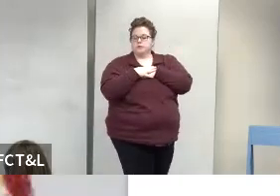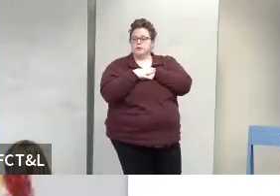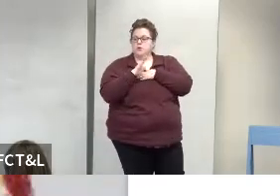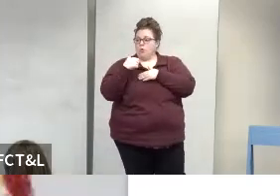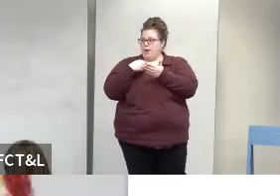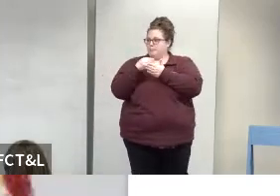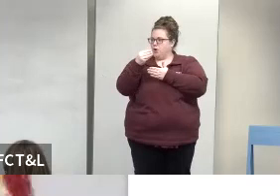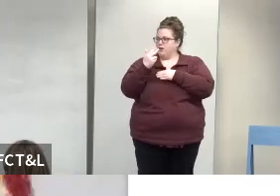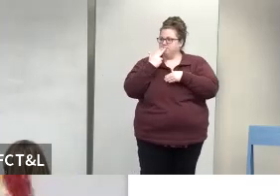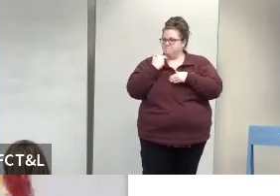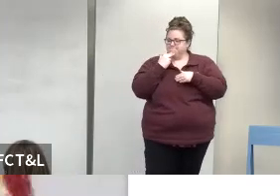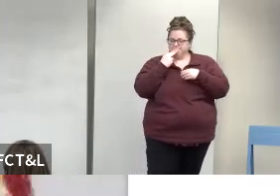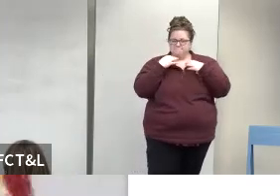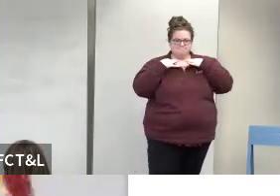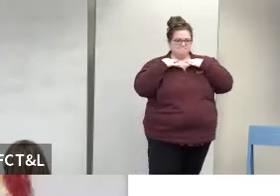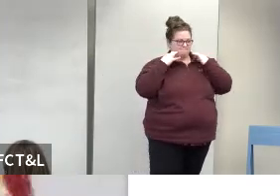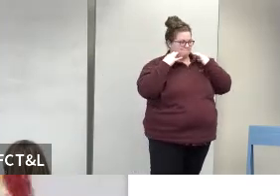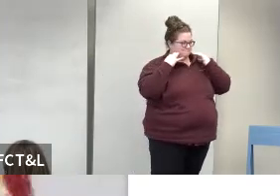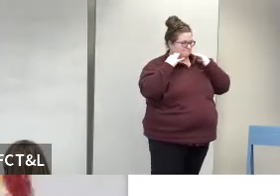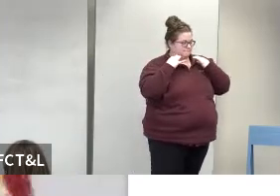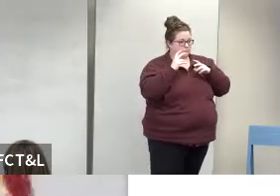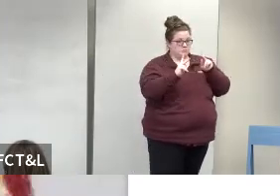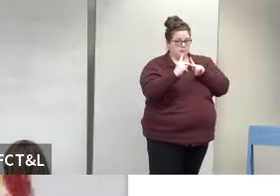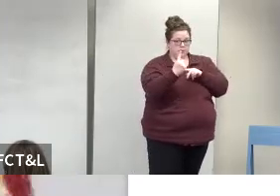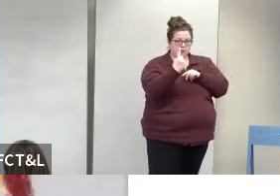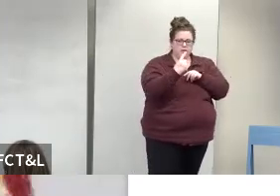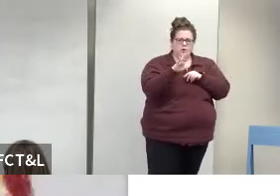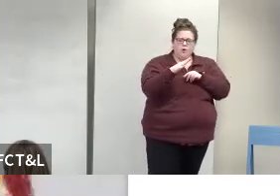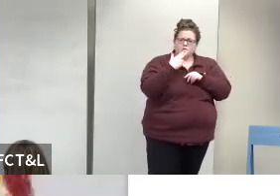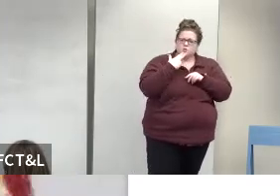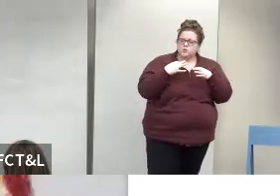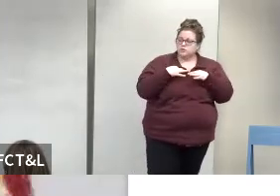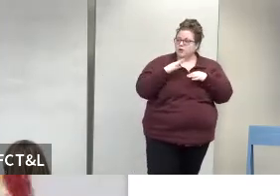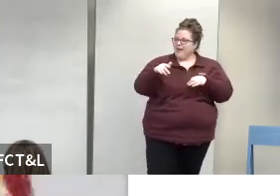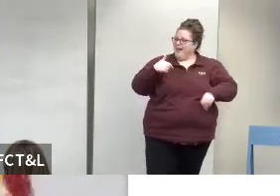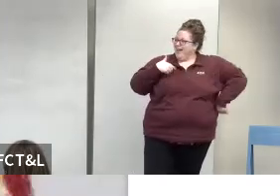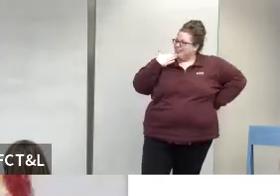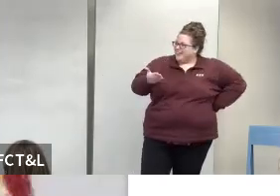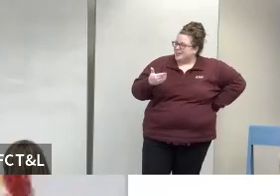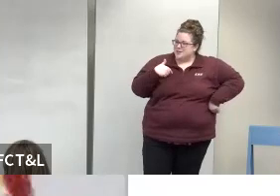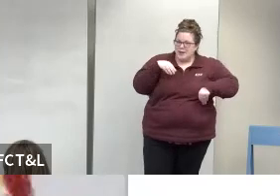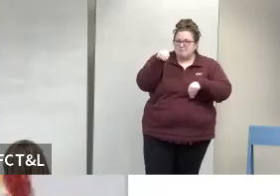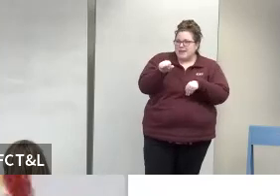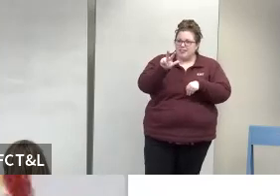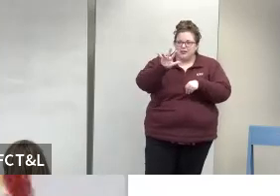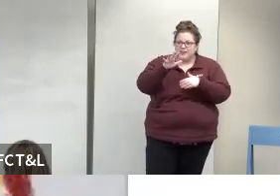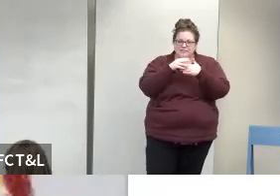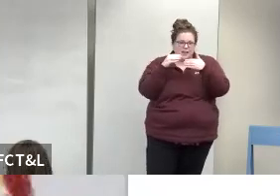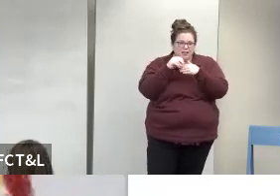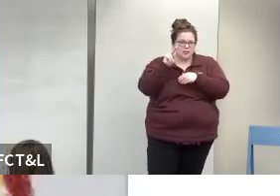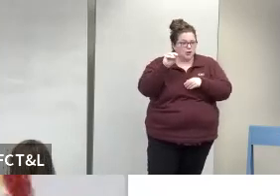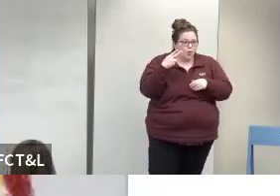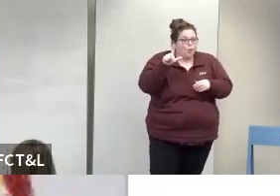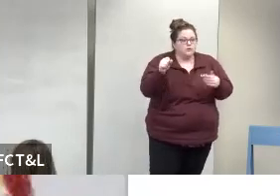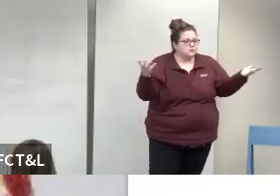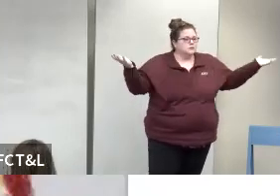Monetary issues such as, oh, I just happened to buy this shirt, and they're like, oh, well, thank you. I